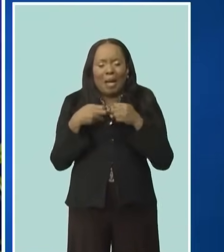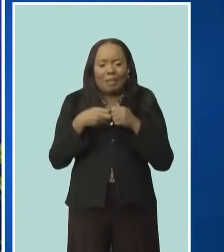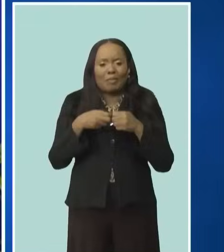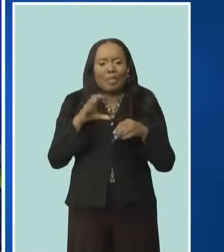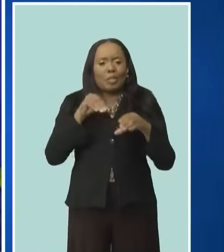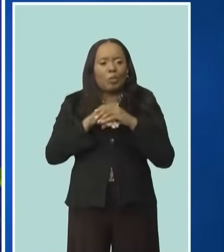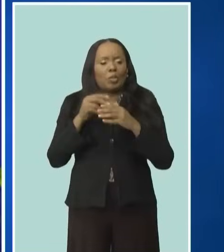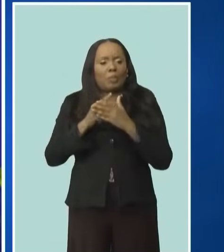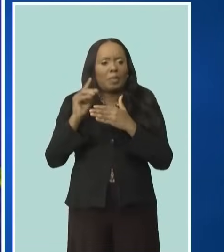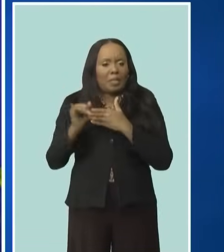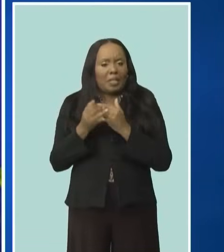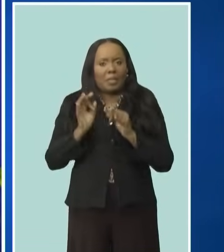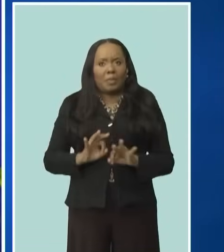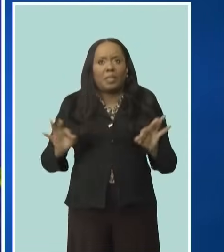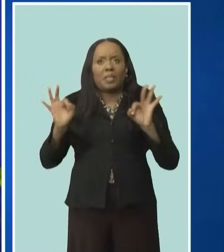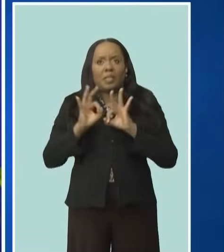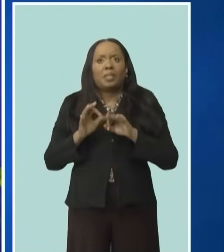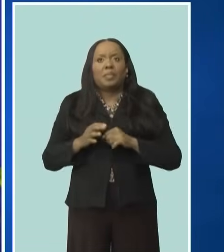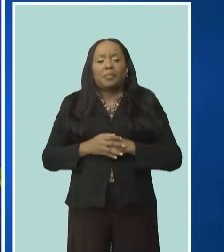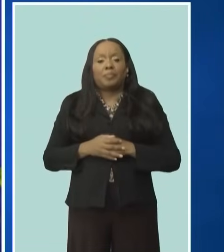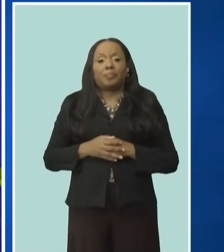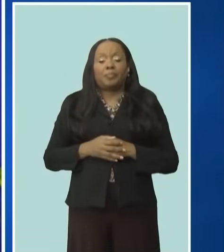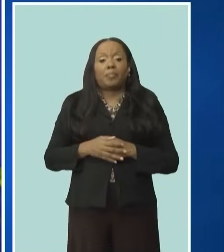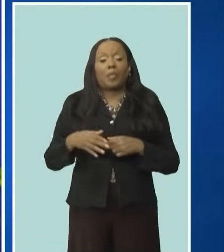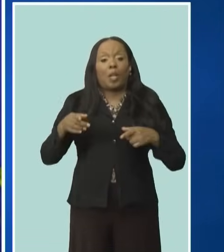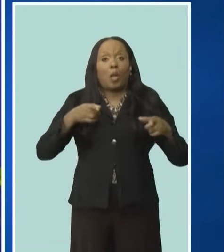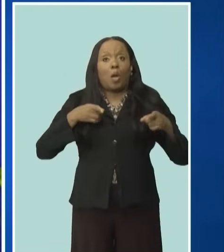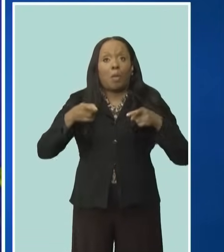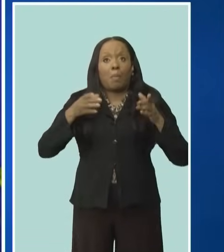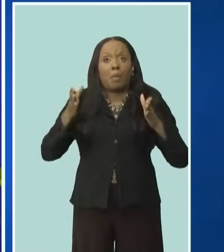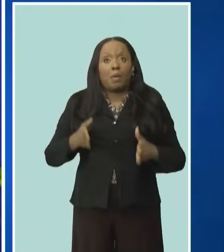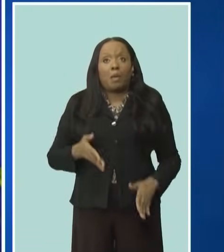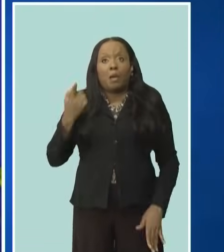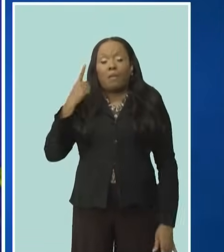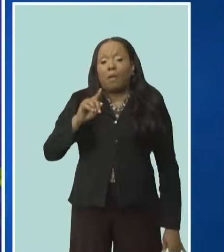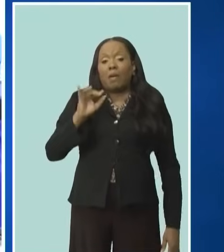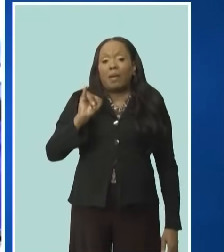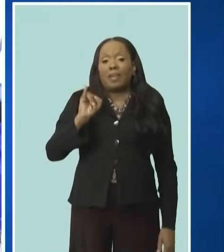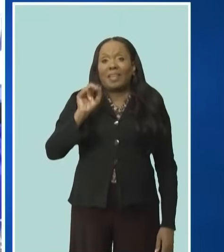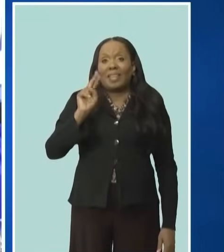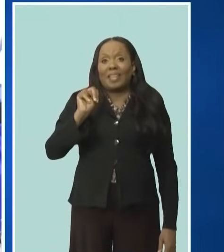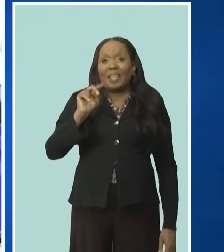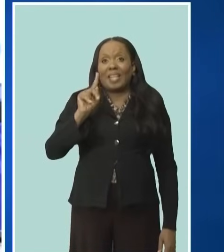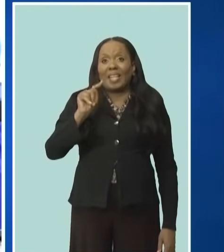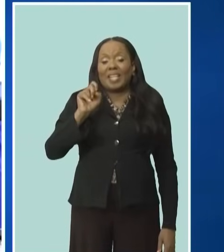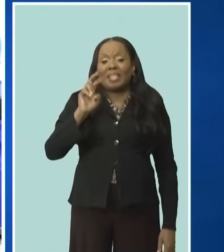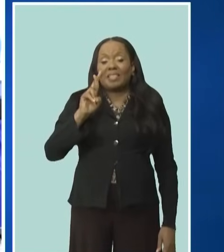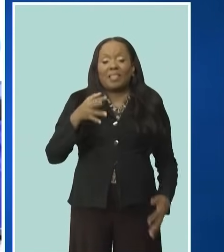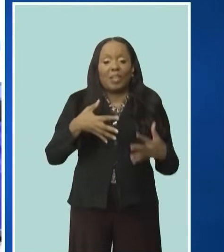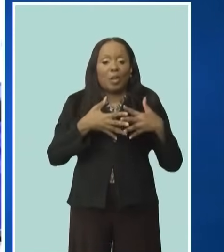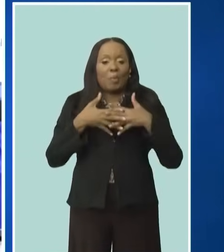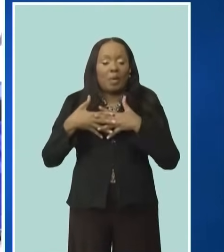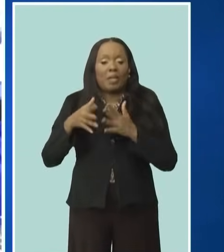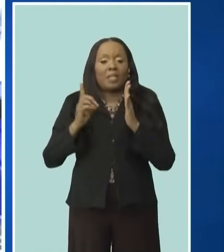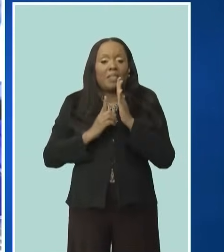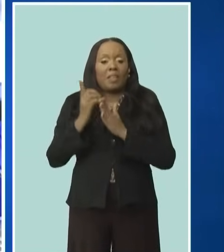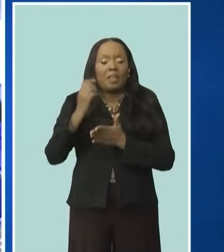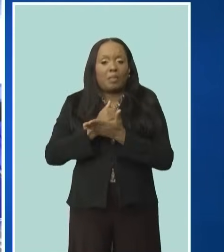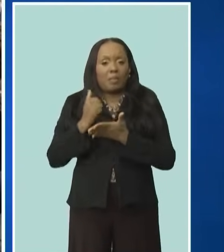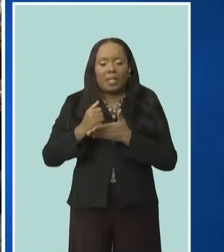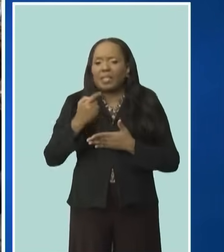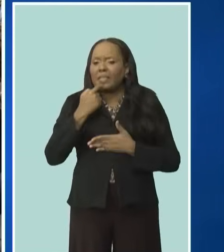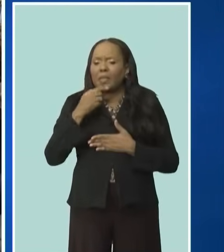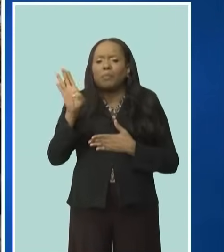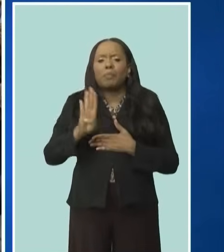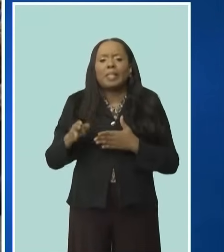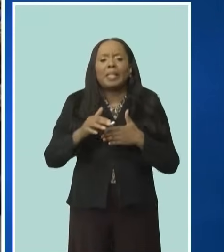important. Country manager at the Inter-American Development Bank, Karina Cockburn, said Barbados was the leader in the renewable energy thrust, and the bank